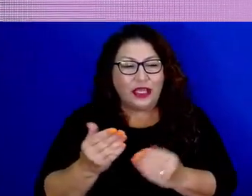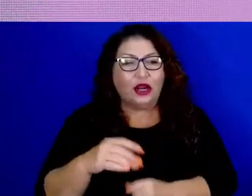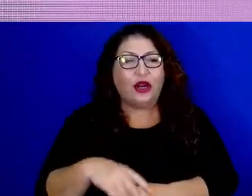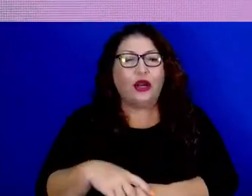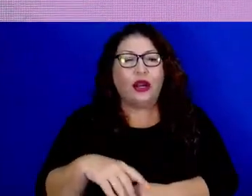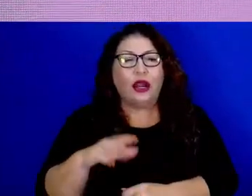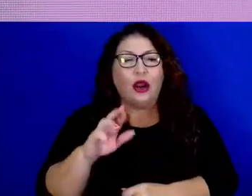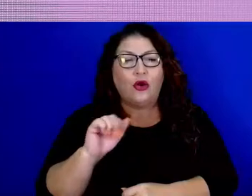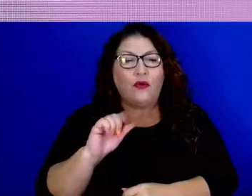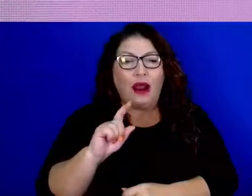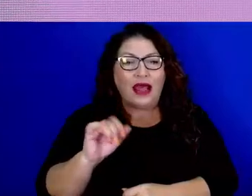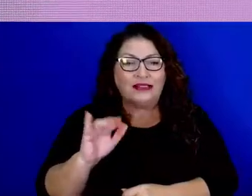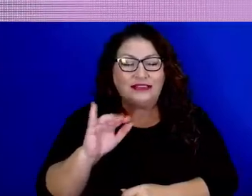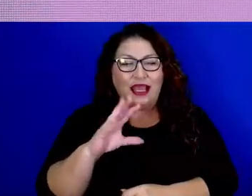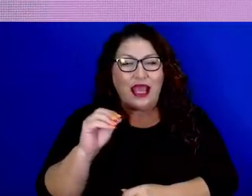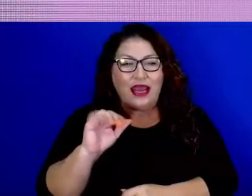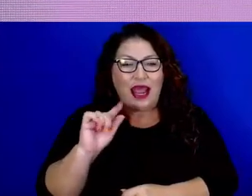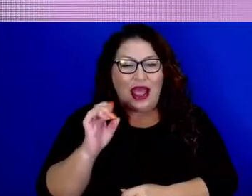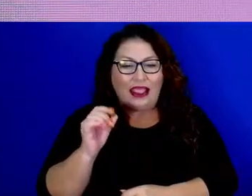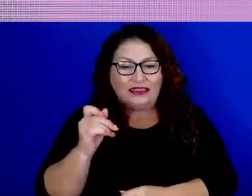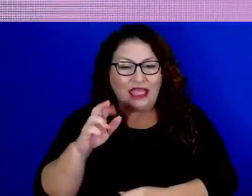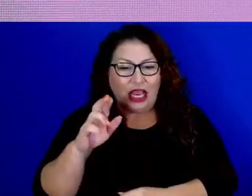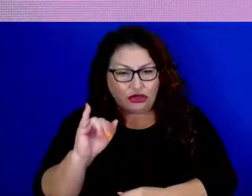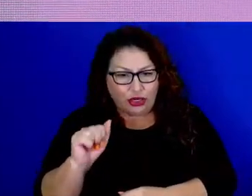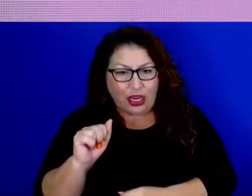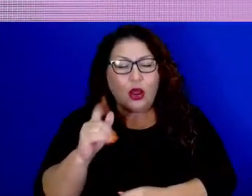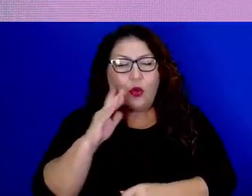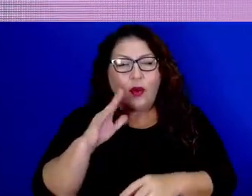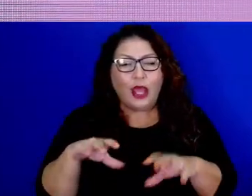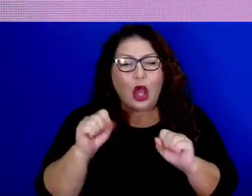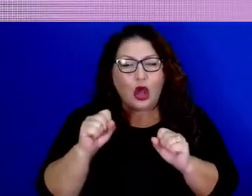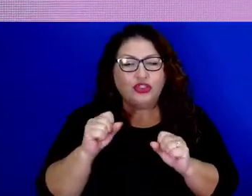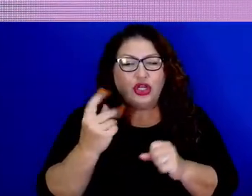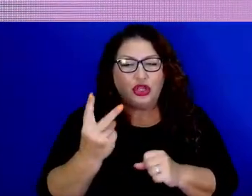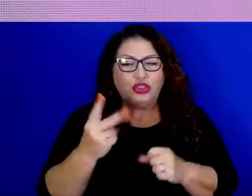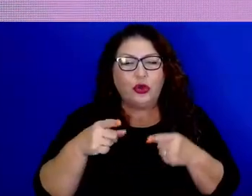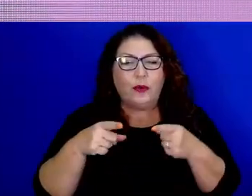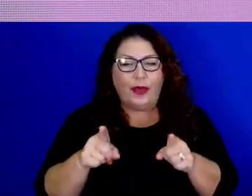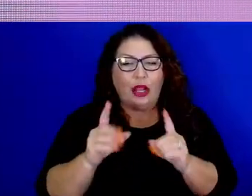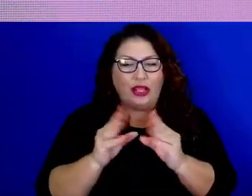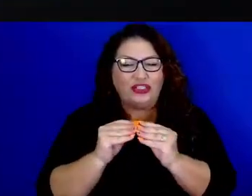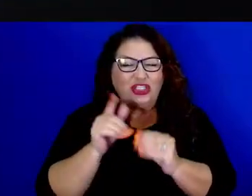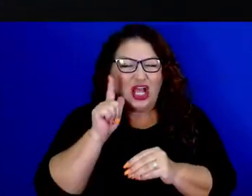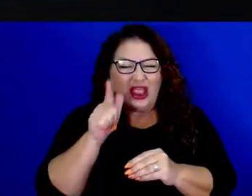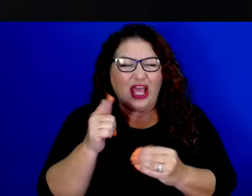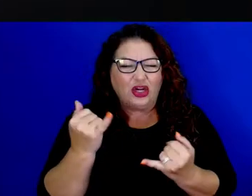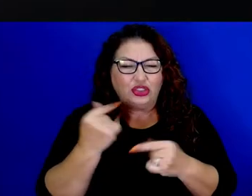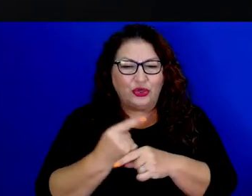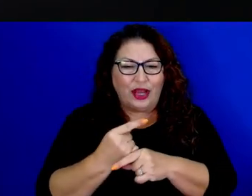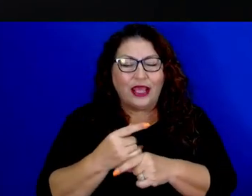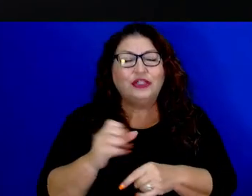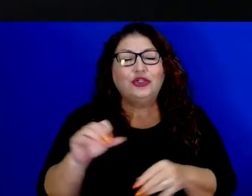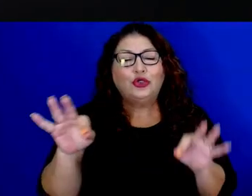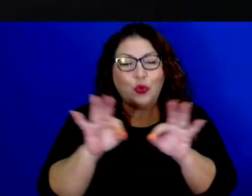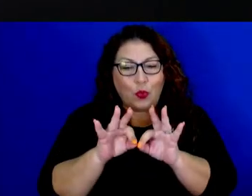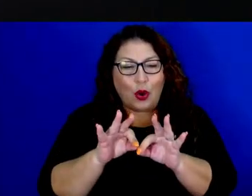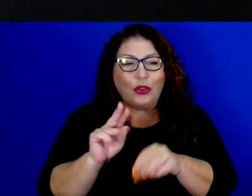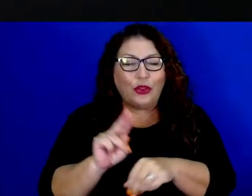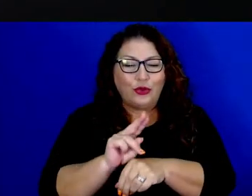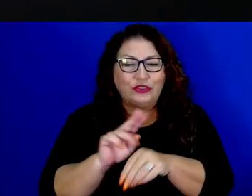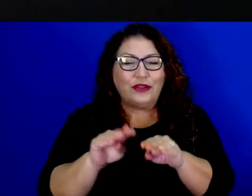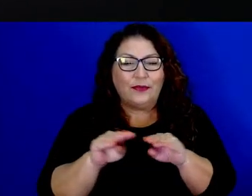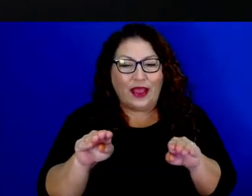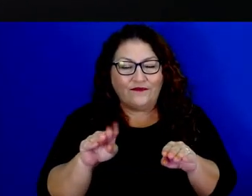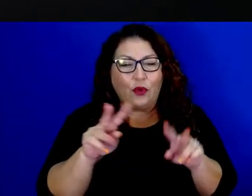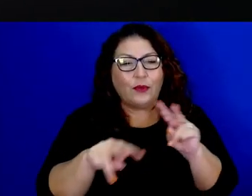Satnoyanu, who are going to be hosting the two parallel sessions later on in the day. So it's worth using the platform to take a look at exactly